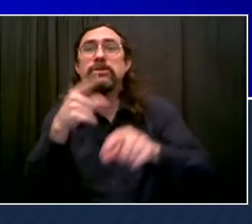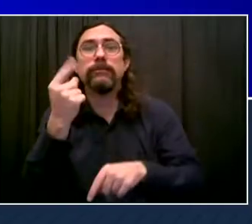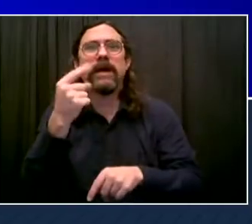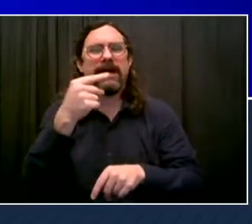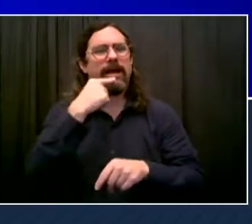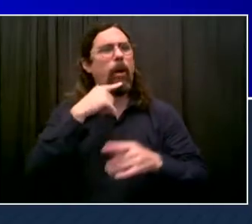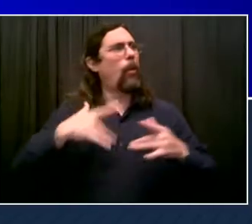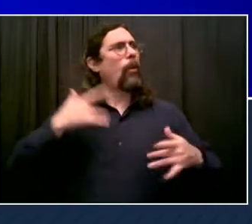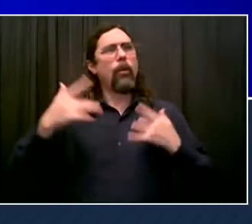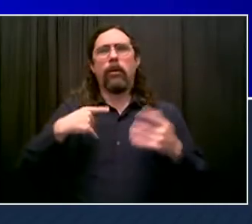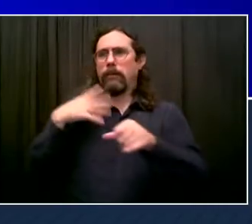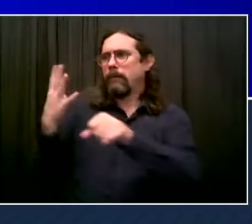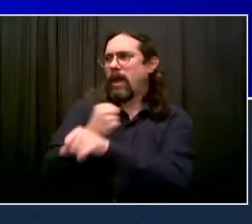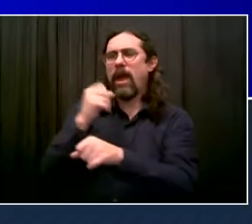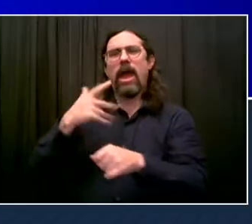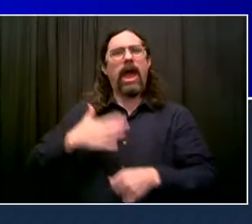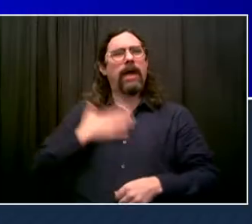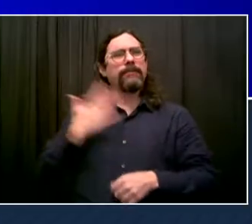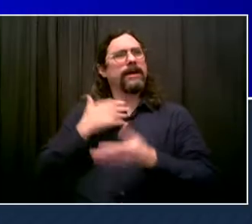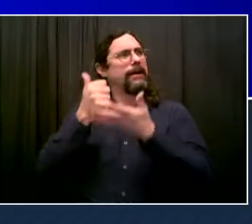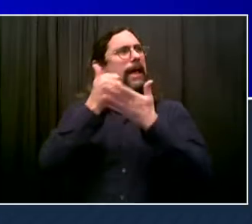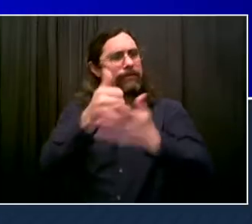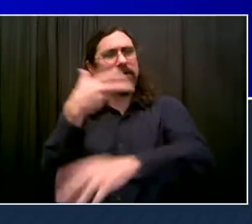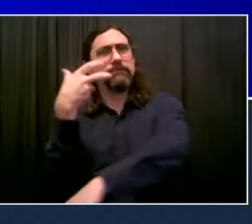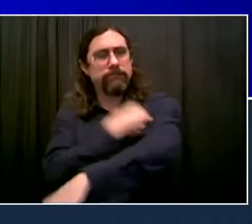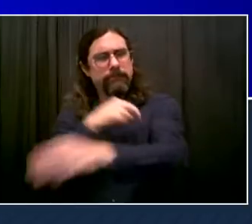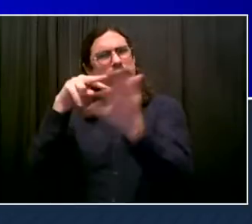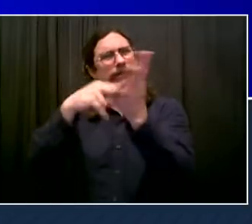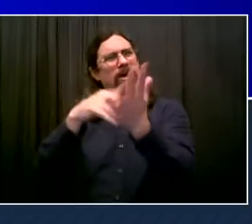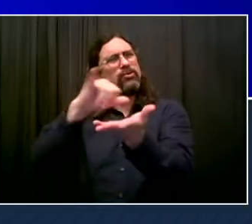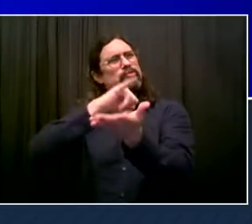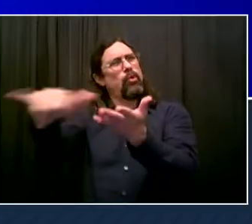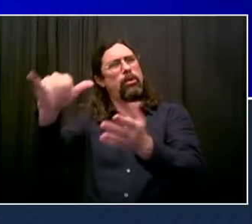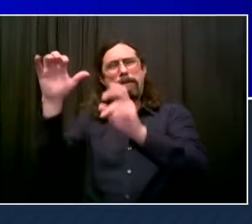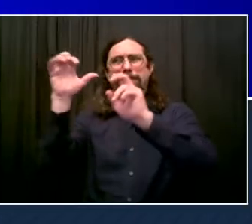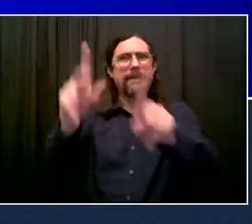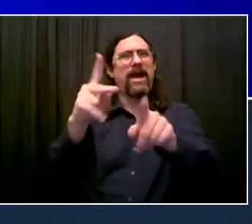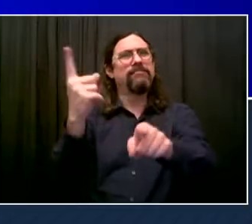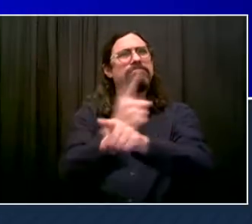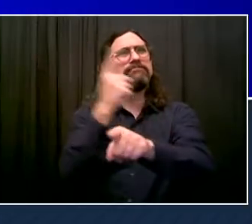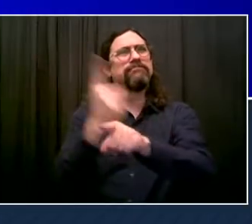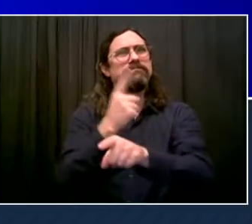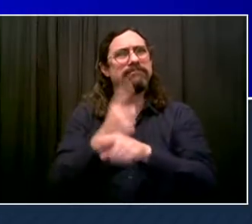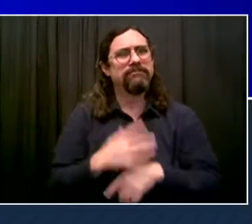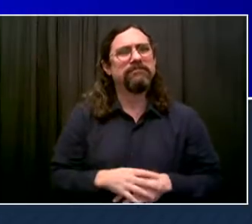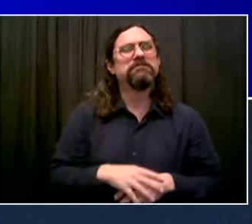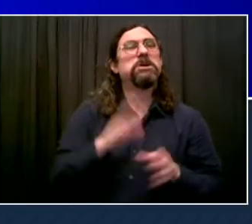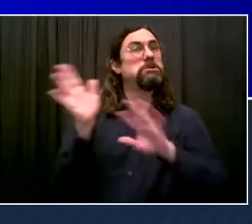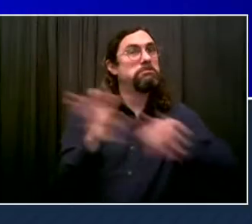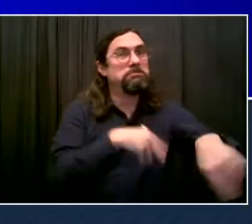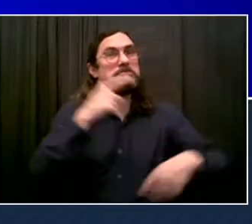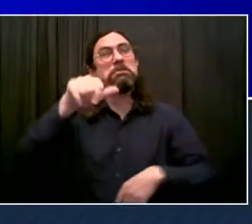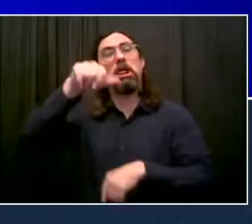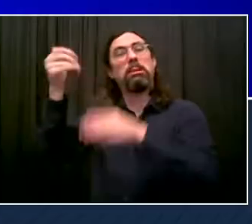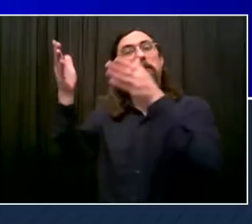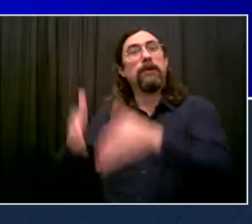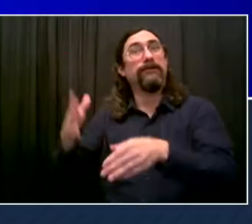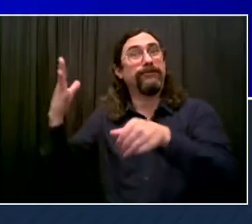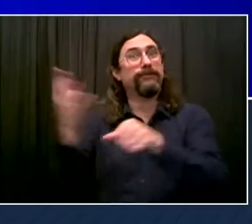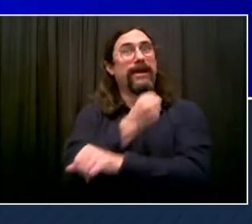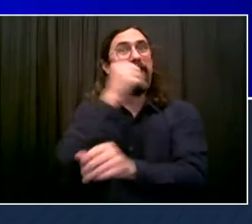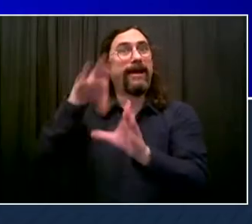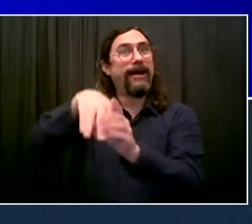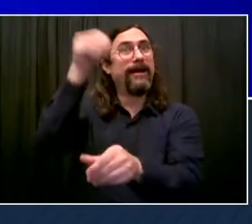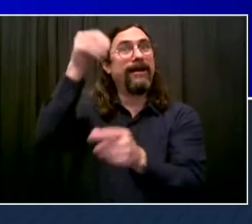getting vaccinated helps everyone else. Menachem in Brooklyn says, I'm doing the right thing. Simple as